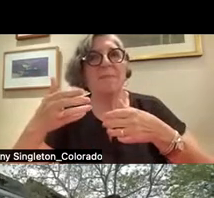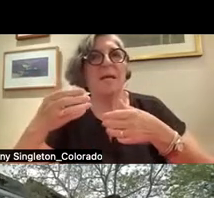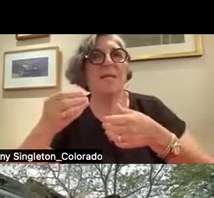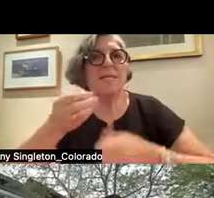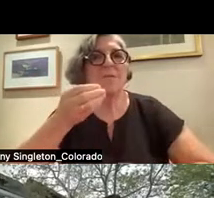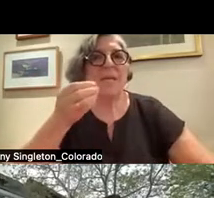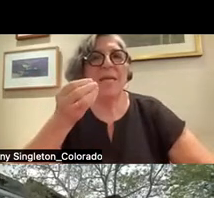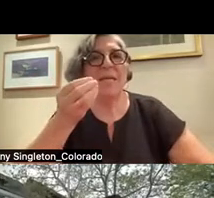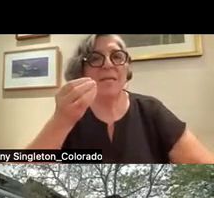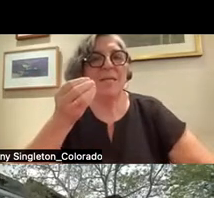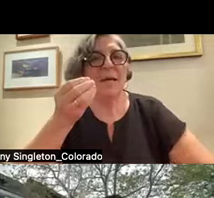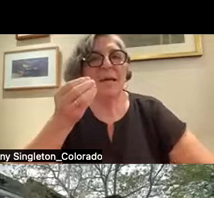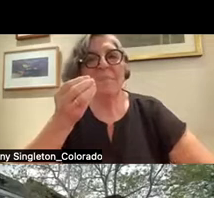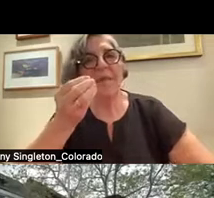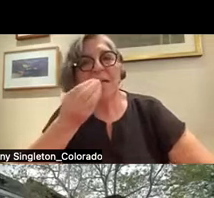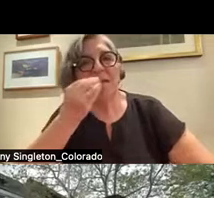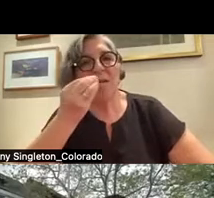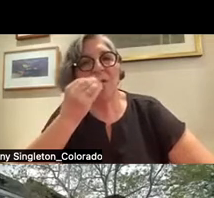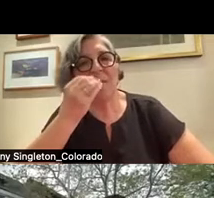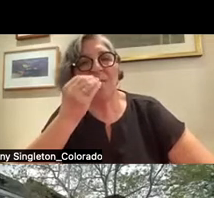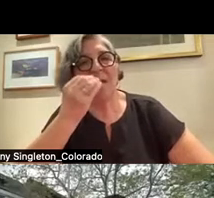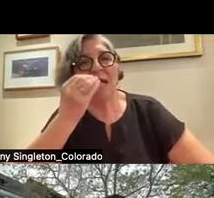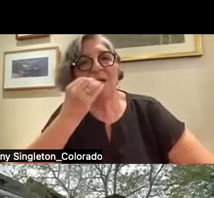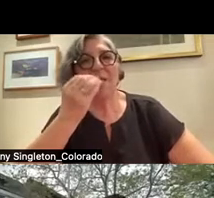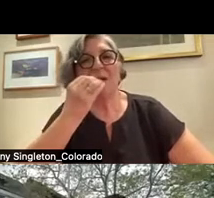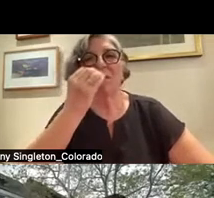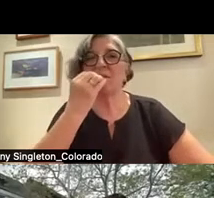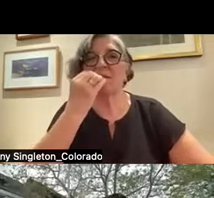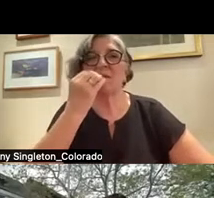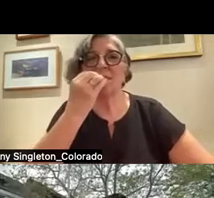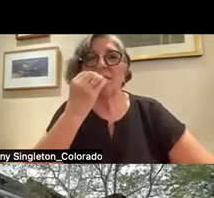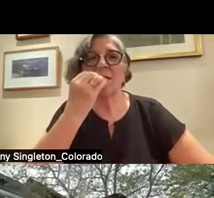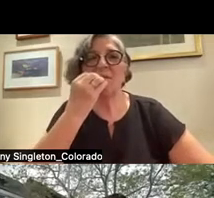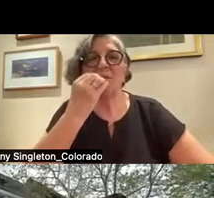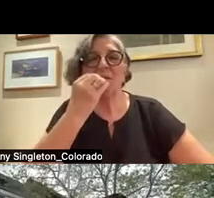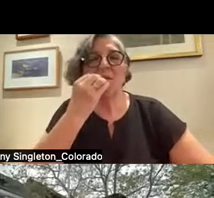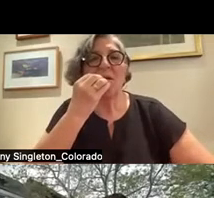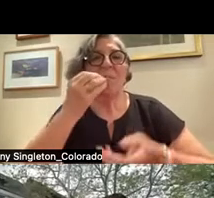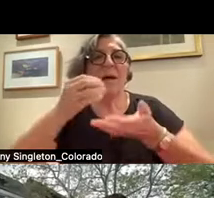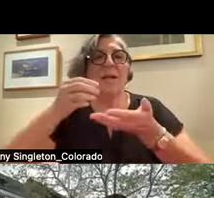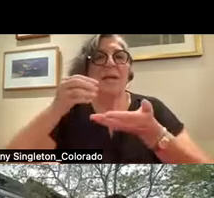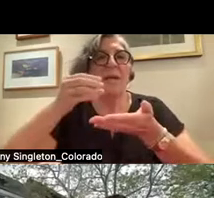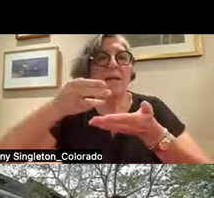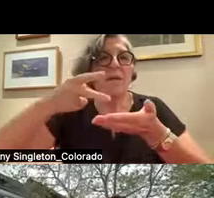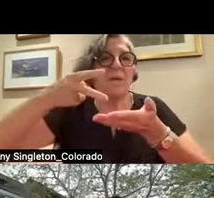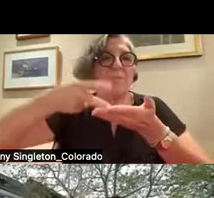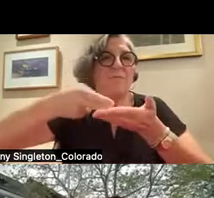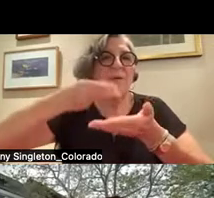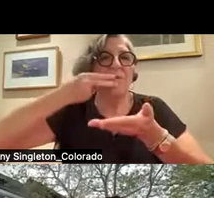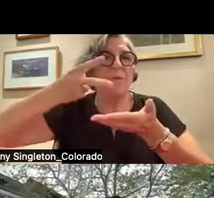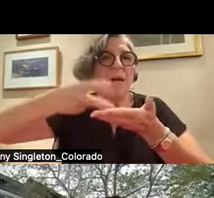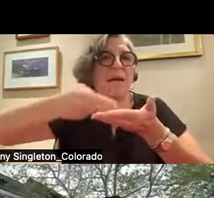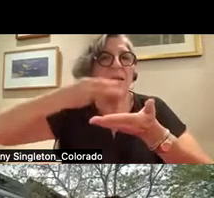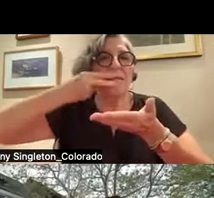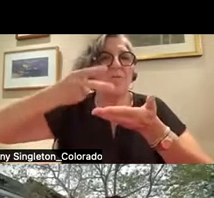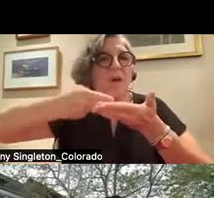the sign to eat, you know, is in an ASL is this, eat, but, you know, if